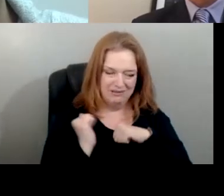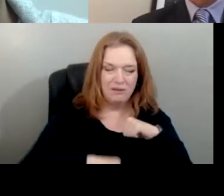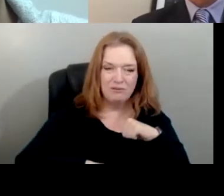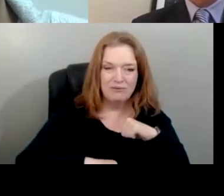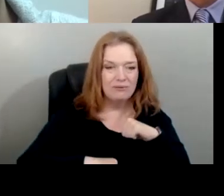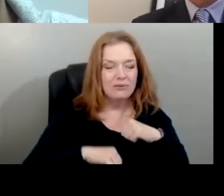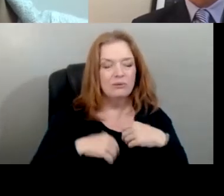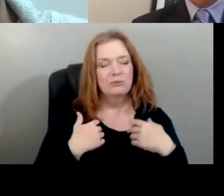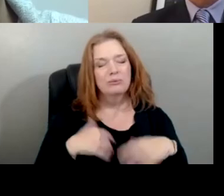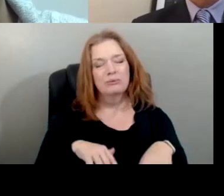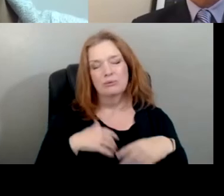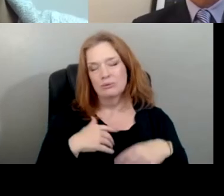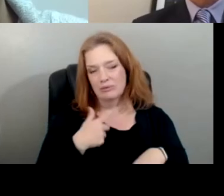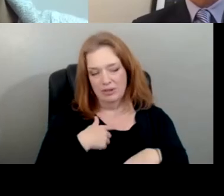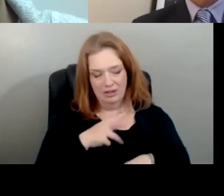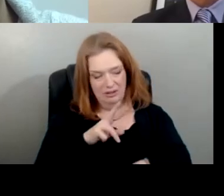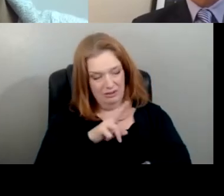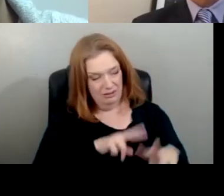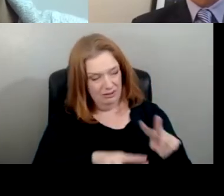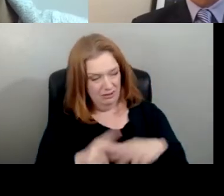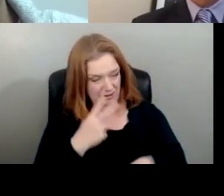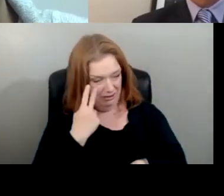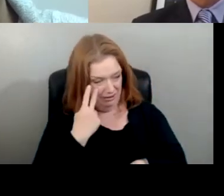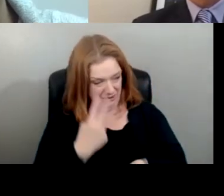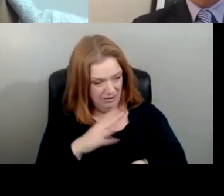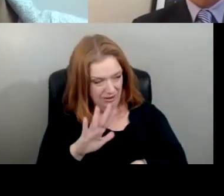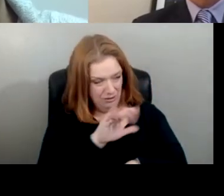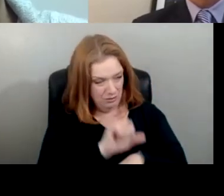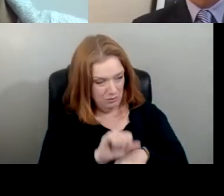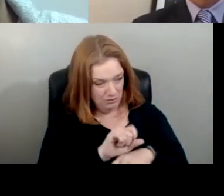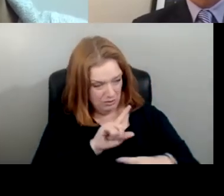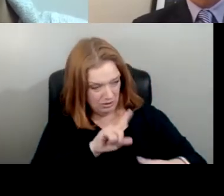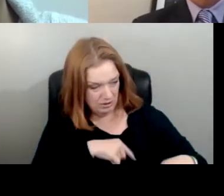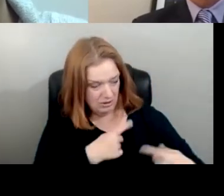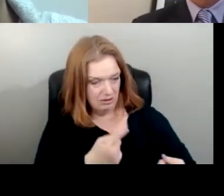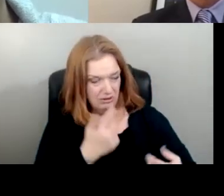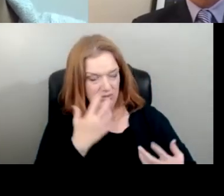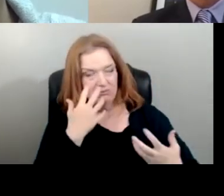just moved by the work that our tribal communities are already doing, and